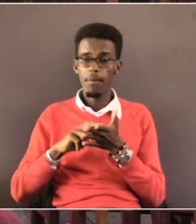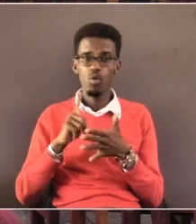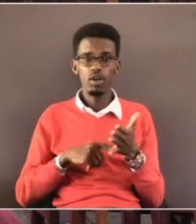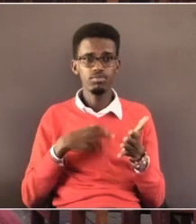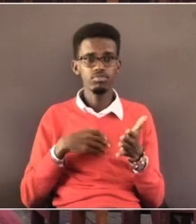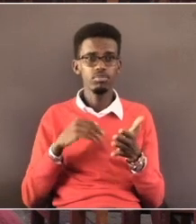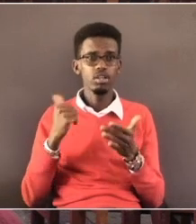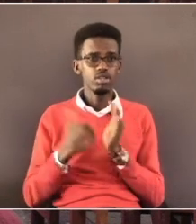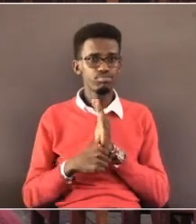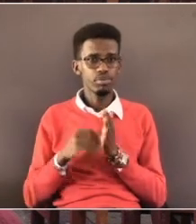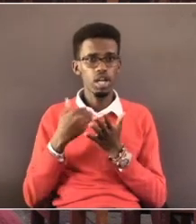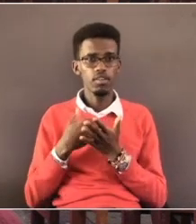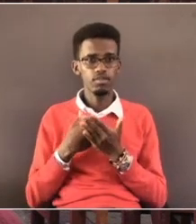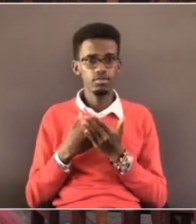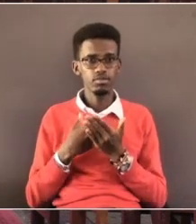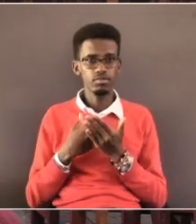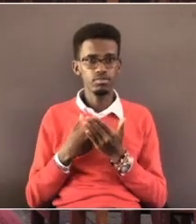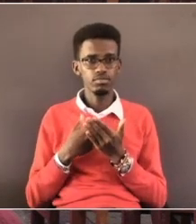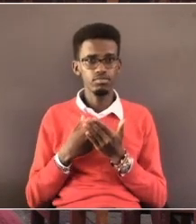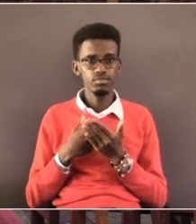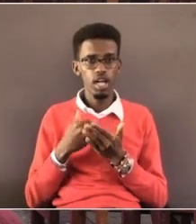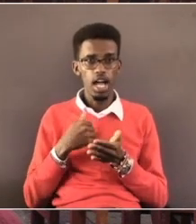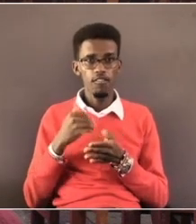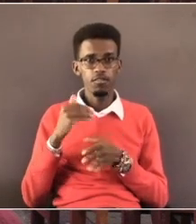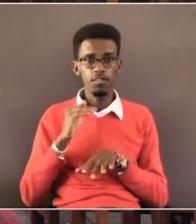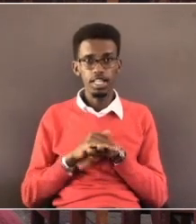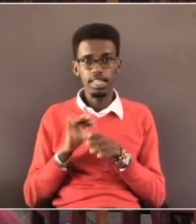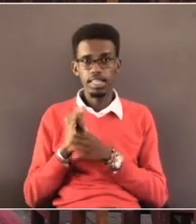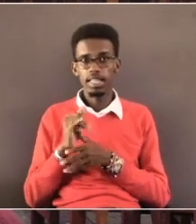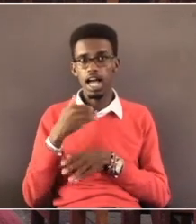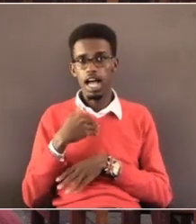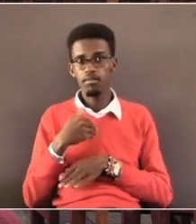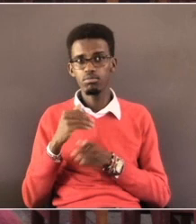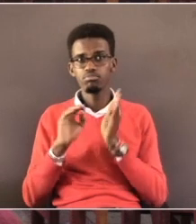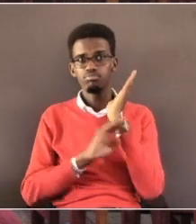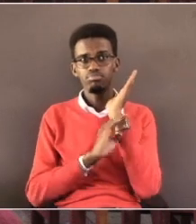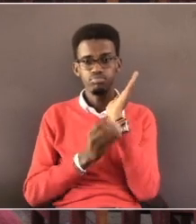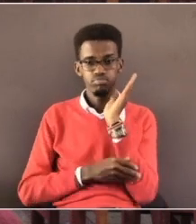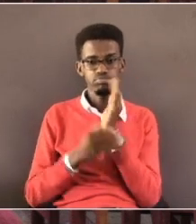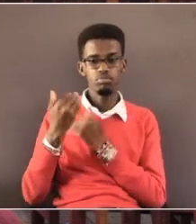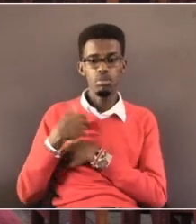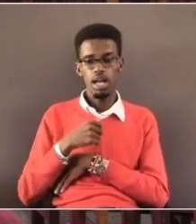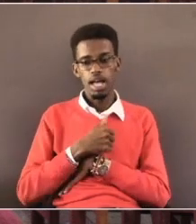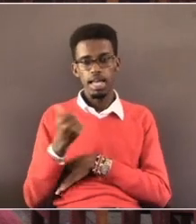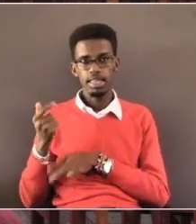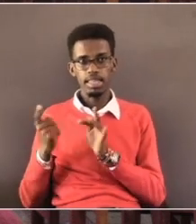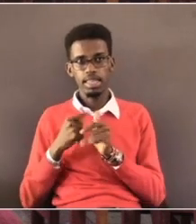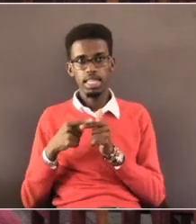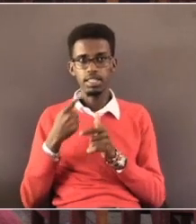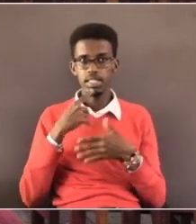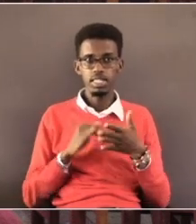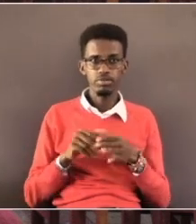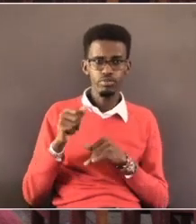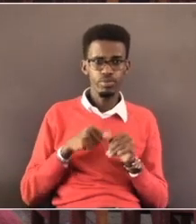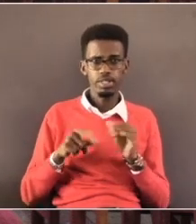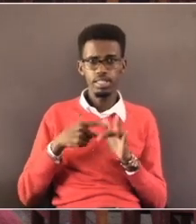have a child out of wedlock, or you already find that they have impregnated someone else. They justify their actions